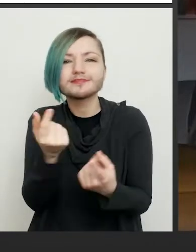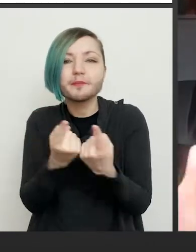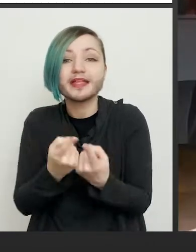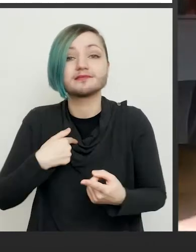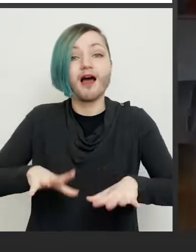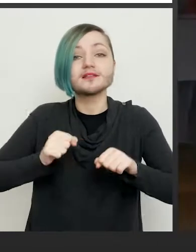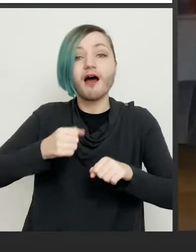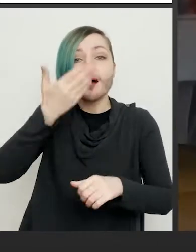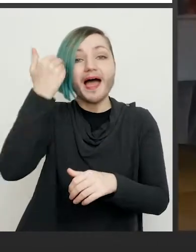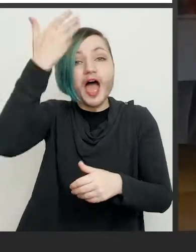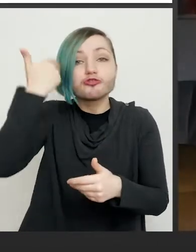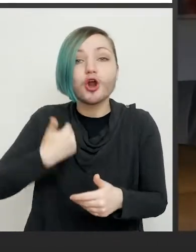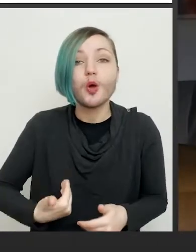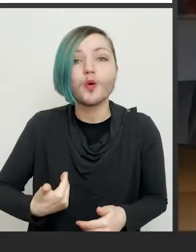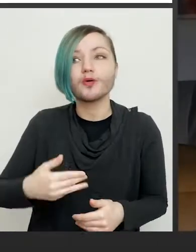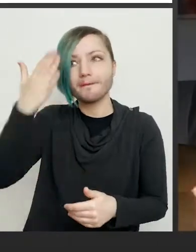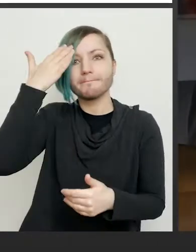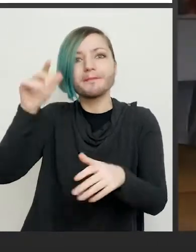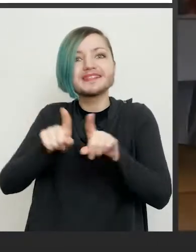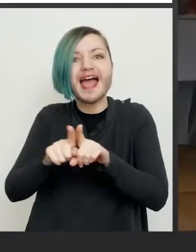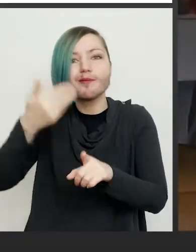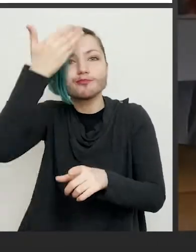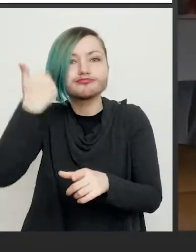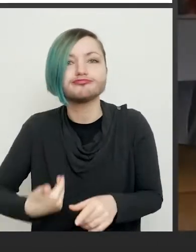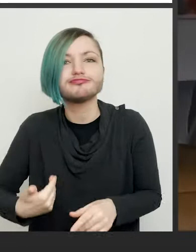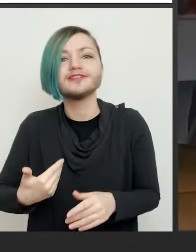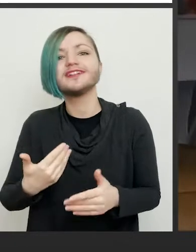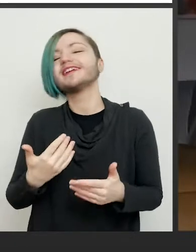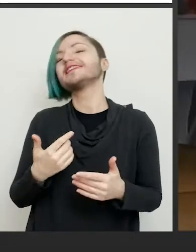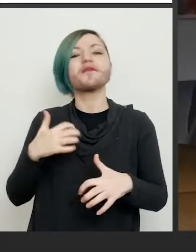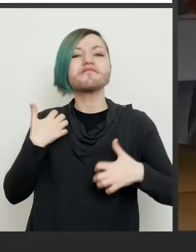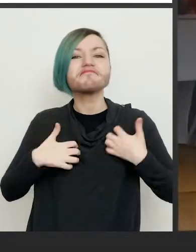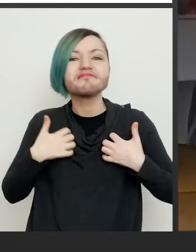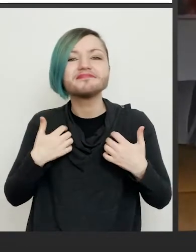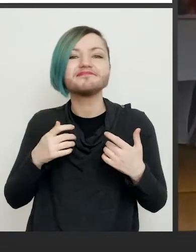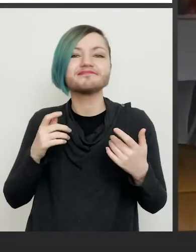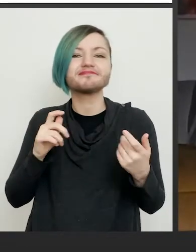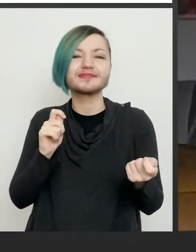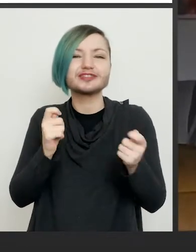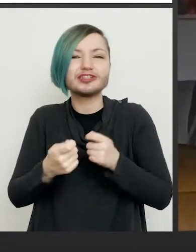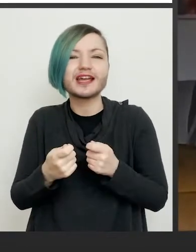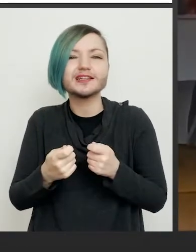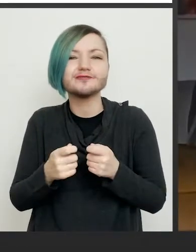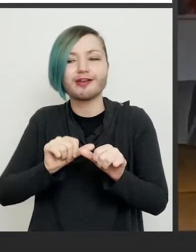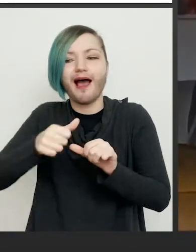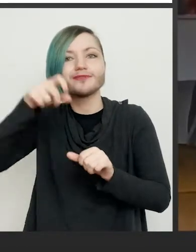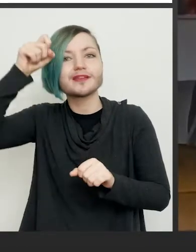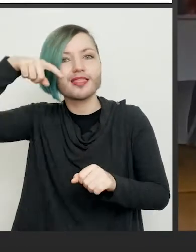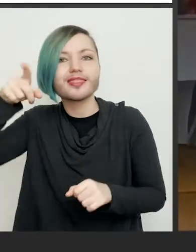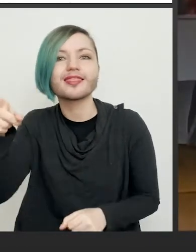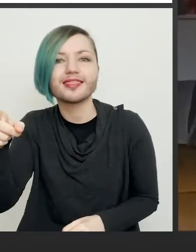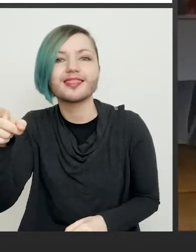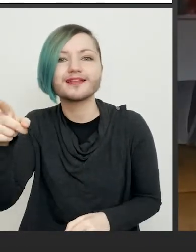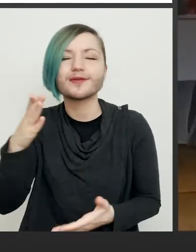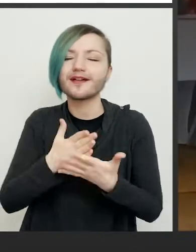my hair, she started growing her hair too. And it was an interesting sort of change that happened with them. Which I really,